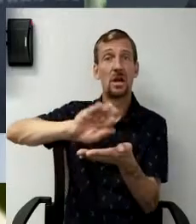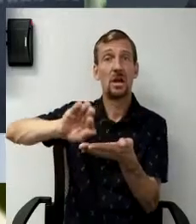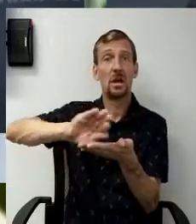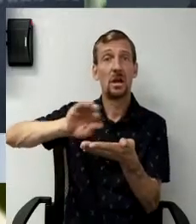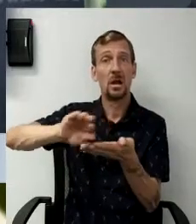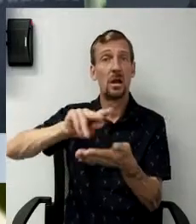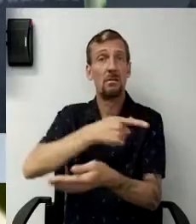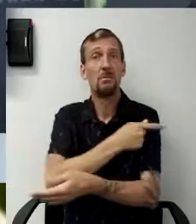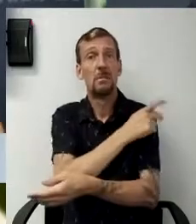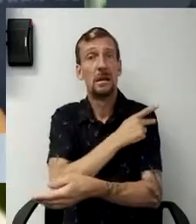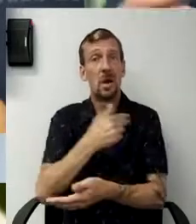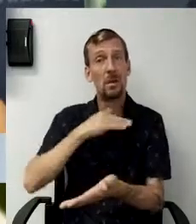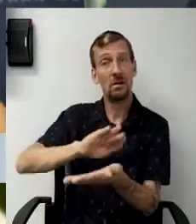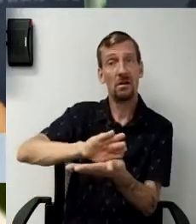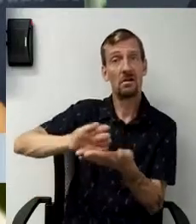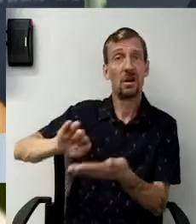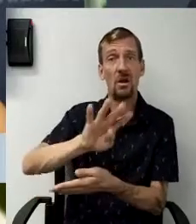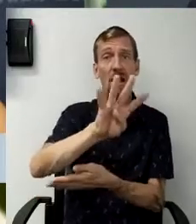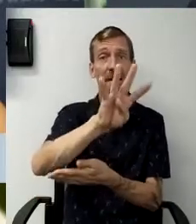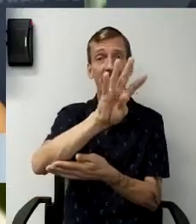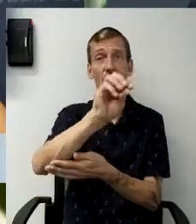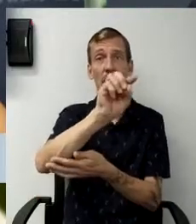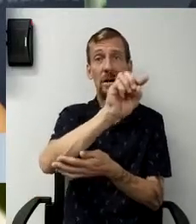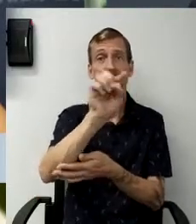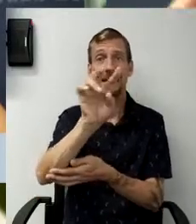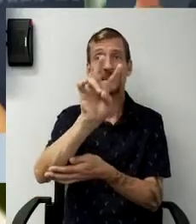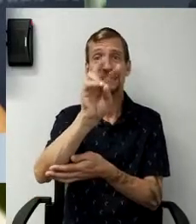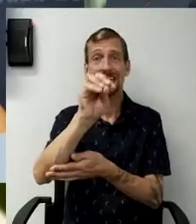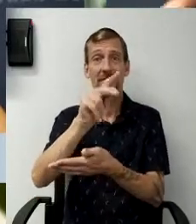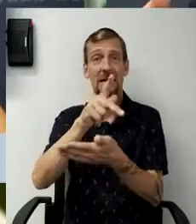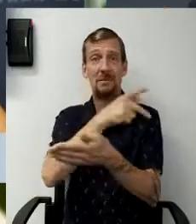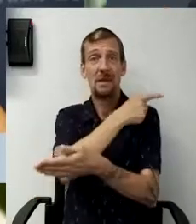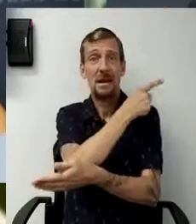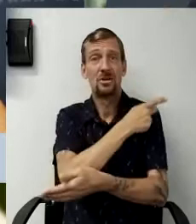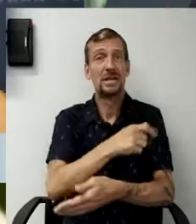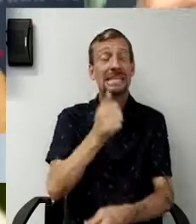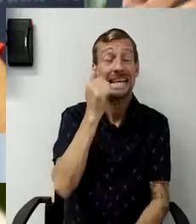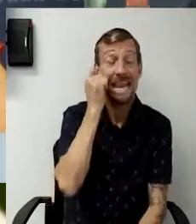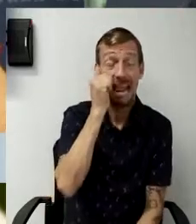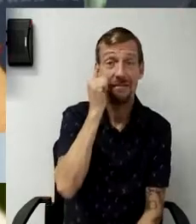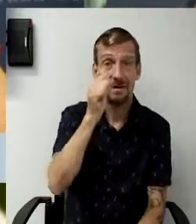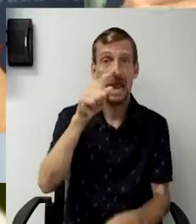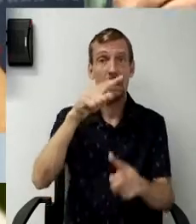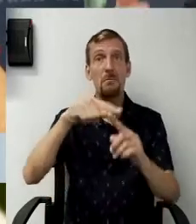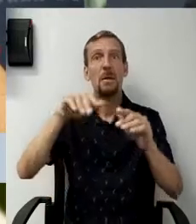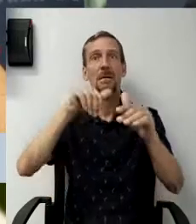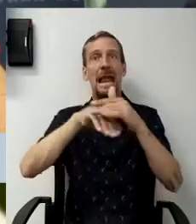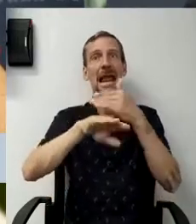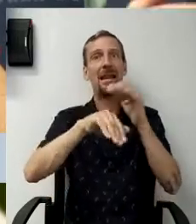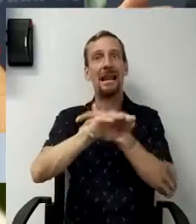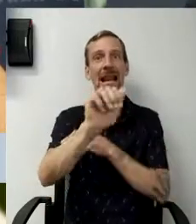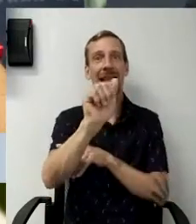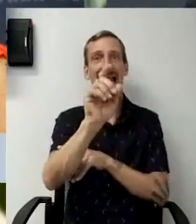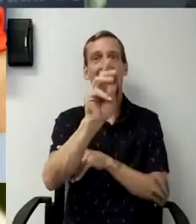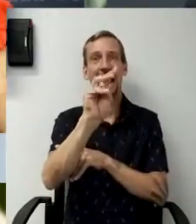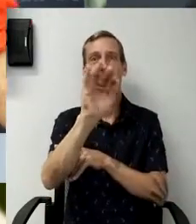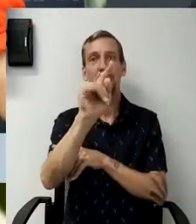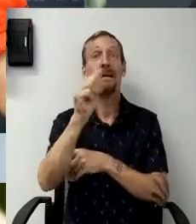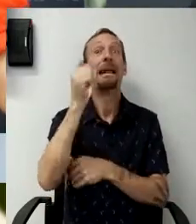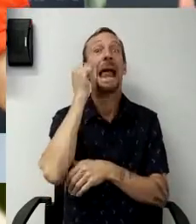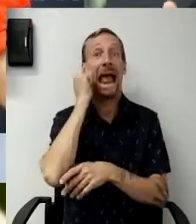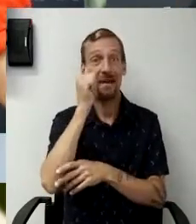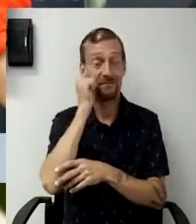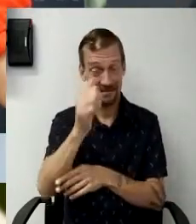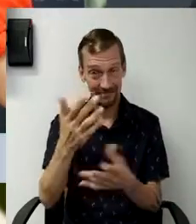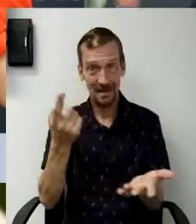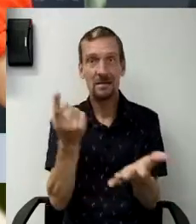We discharge anywhere from 40 to 70 patients every single day, but then we're admitting more and more patients every day.